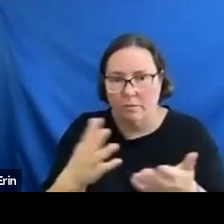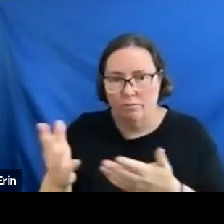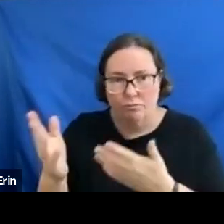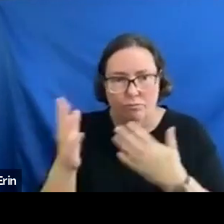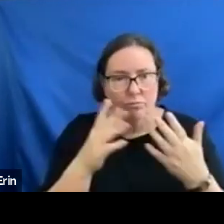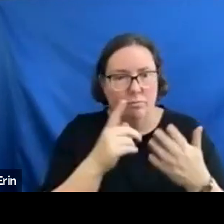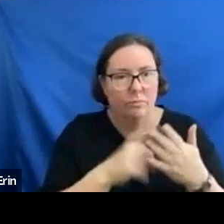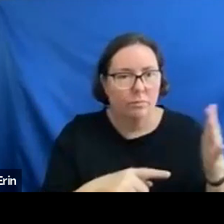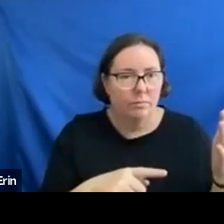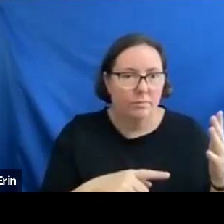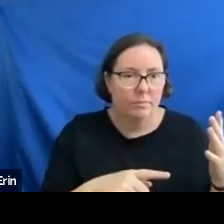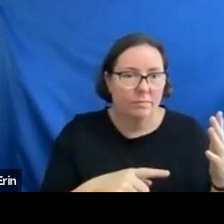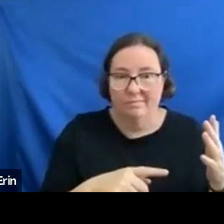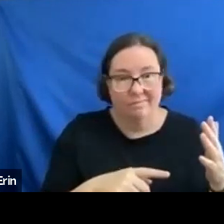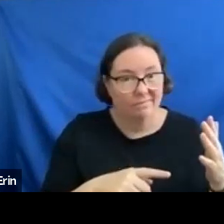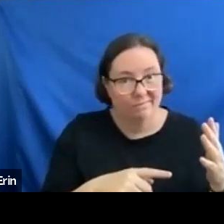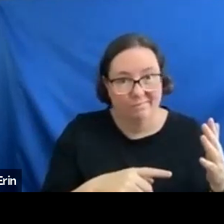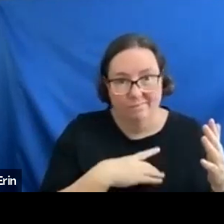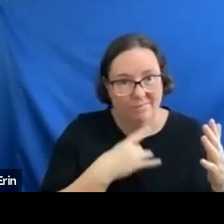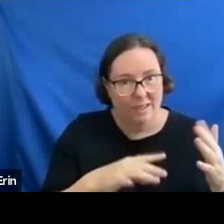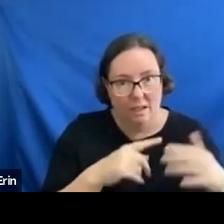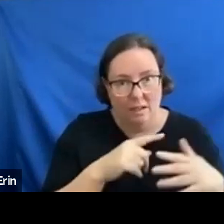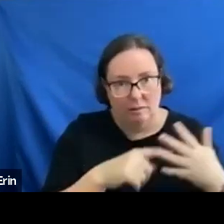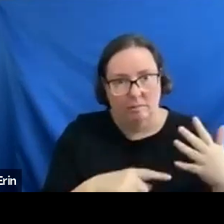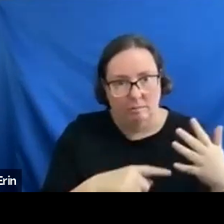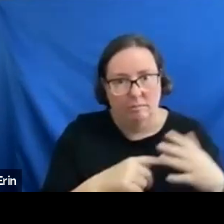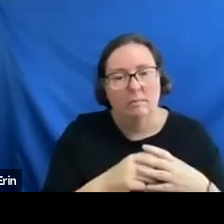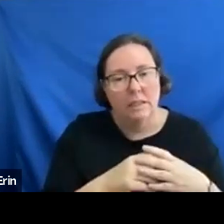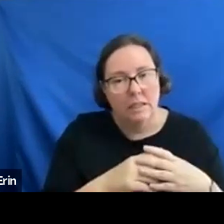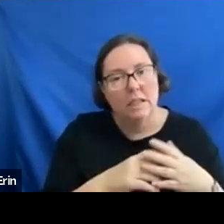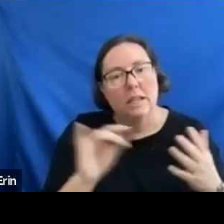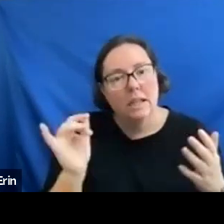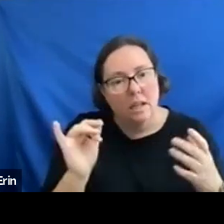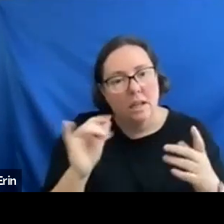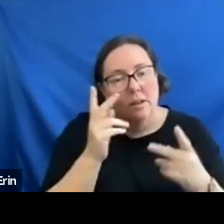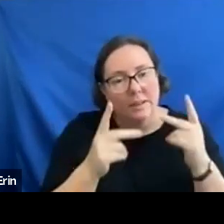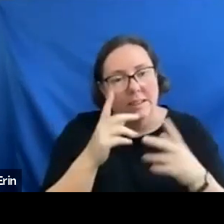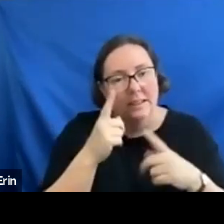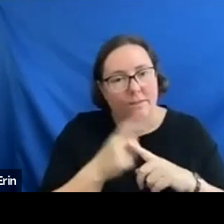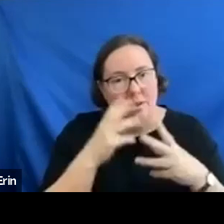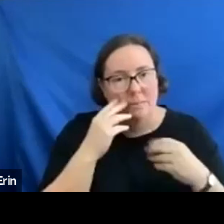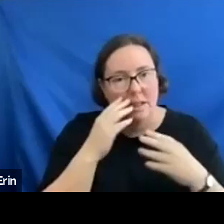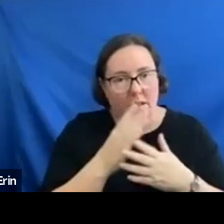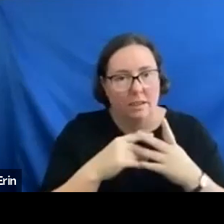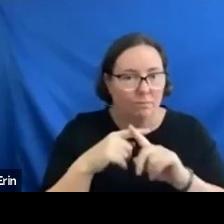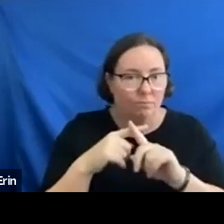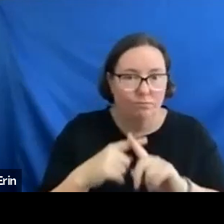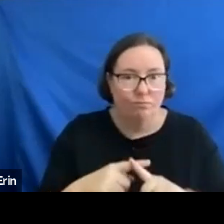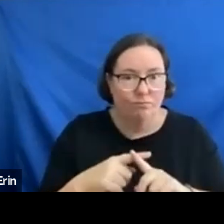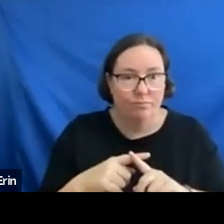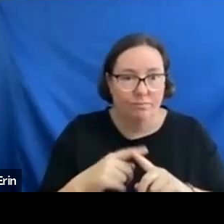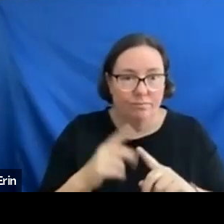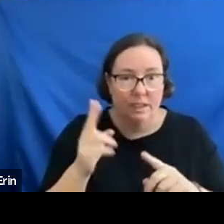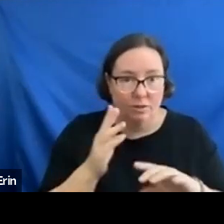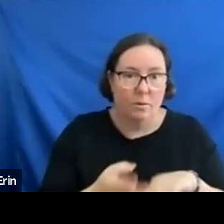was less desirable about the outcomes, but I think we've also seen from the data provided that there were some